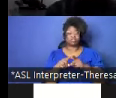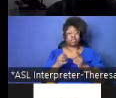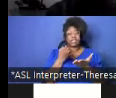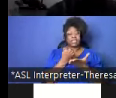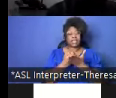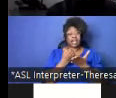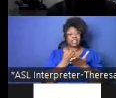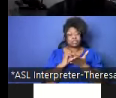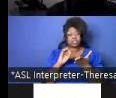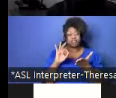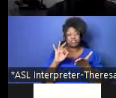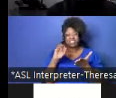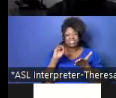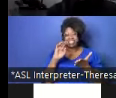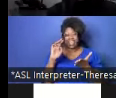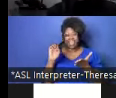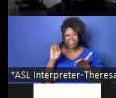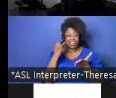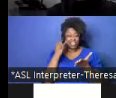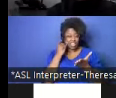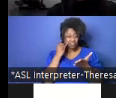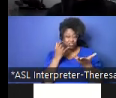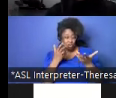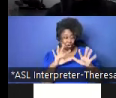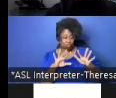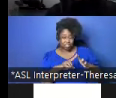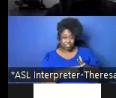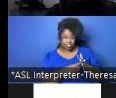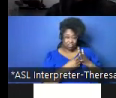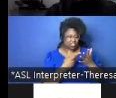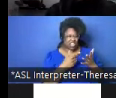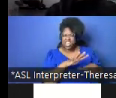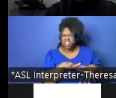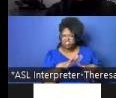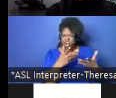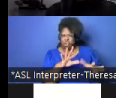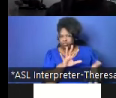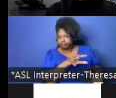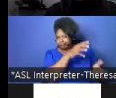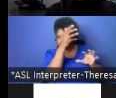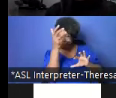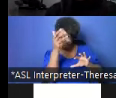already mobilized in an area, it's already torn up.